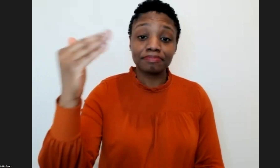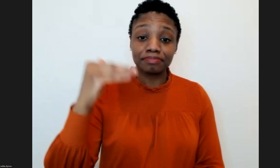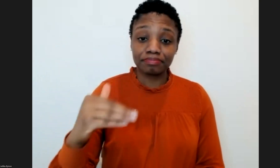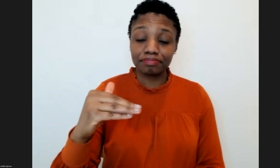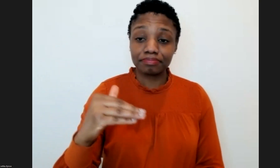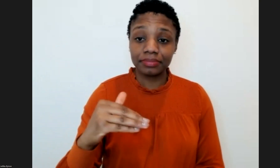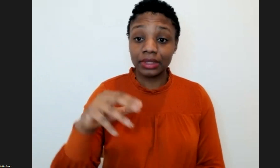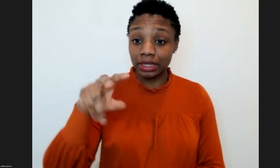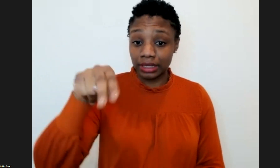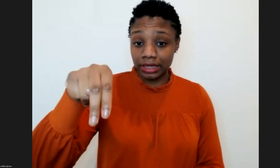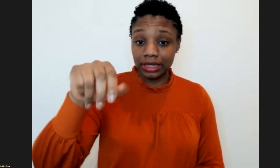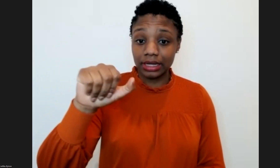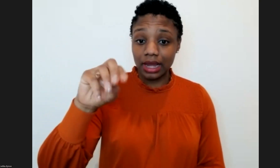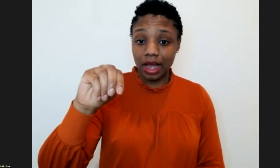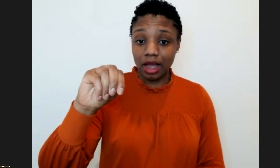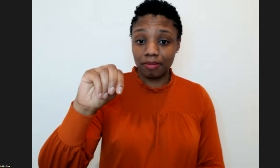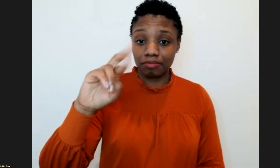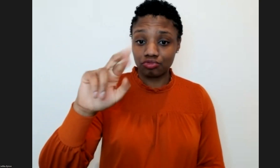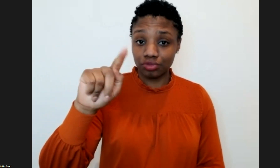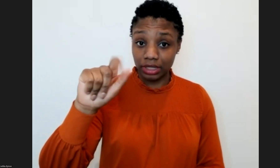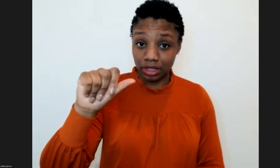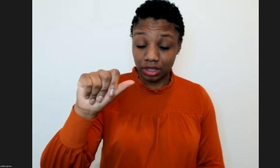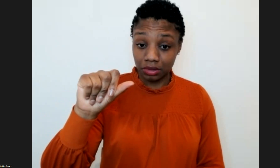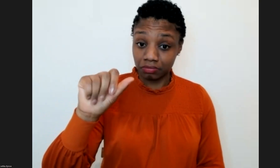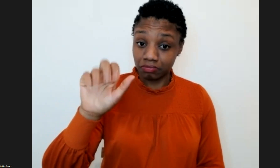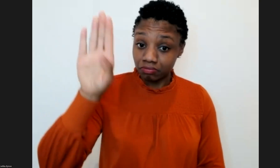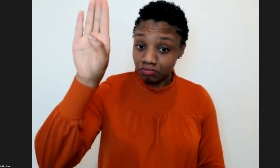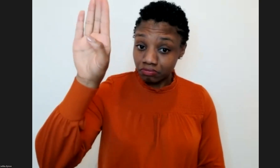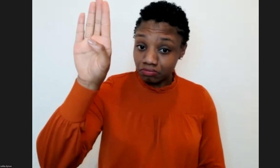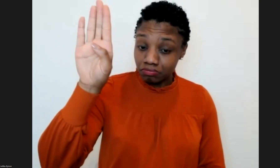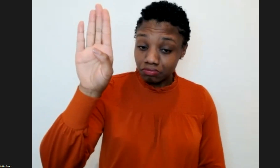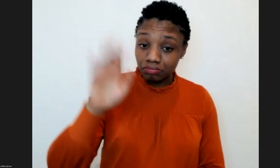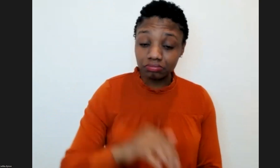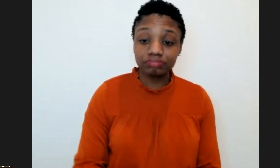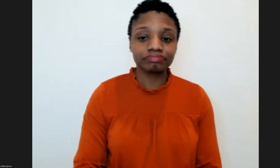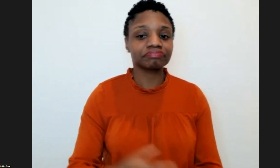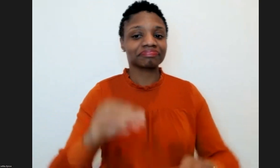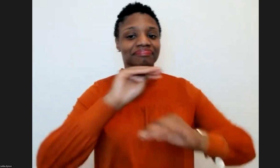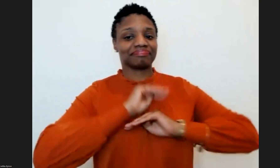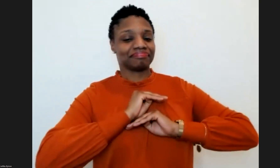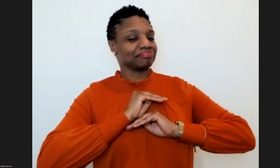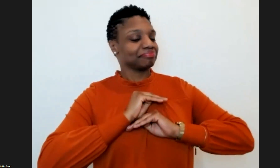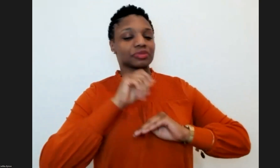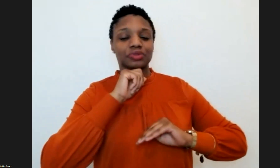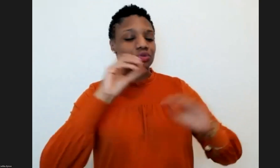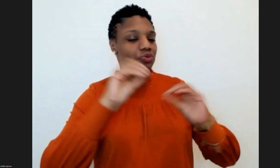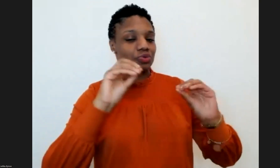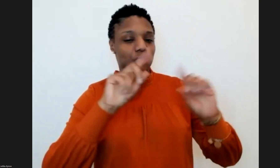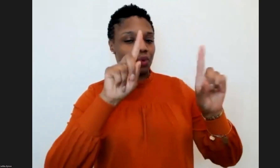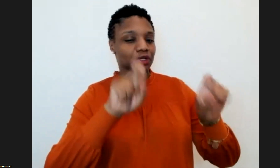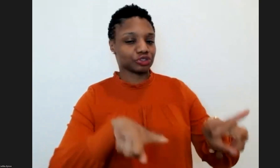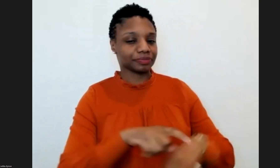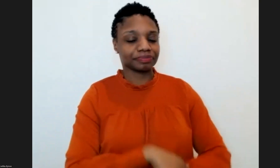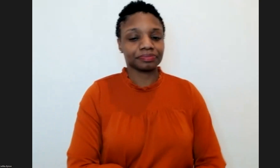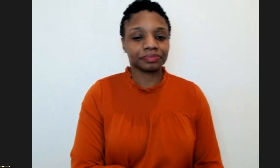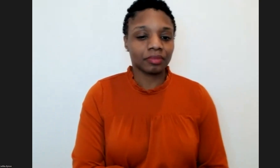Namrita, did you want to ask a question, or has it been sort of addressed? Yeah, I'm all set. Thank you. Great. Are